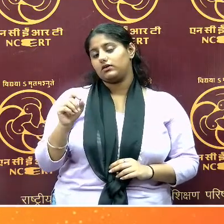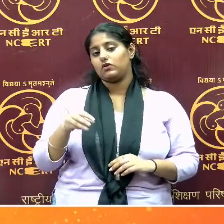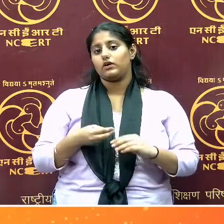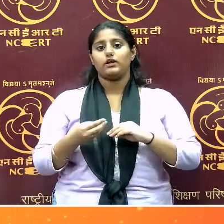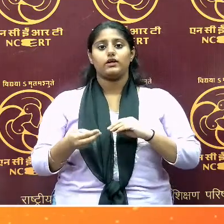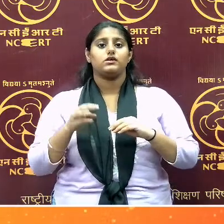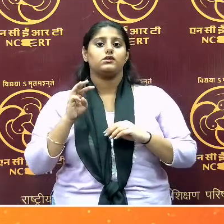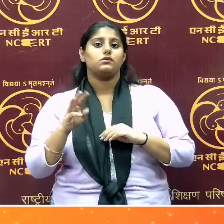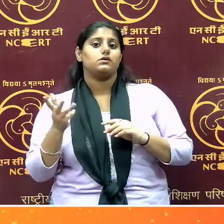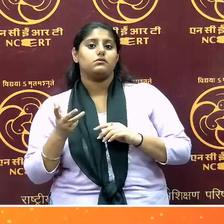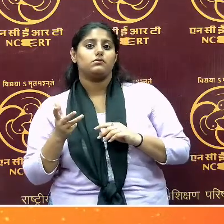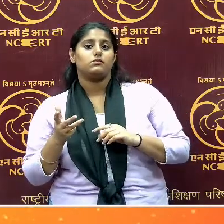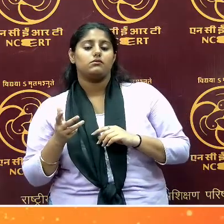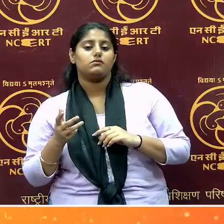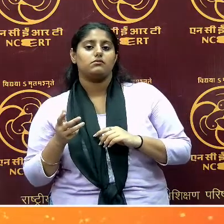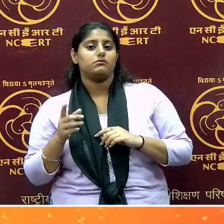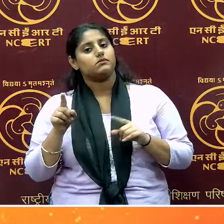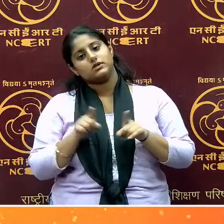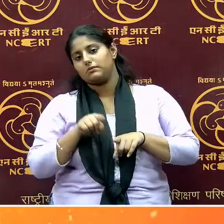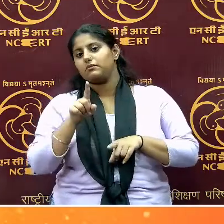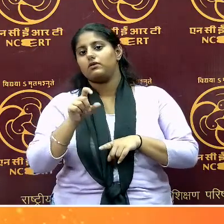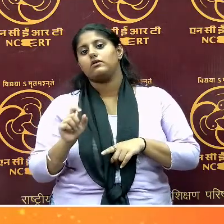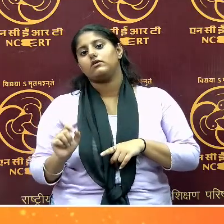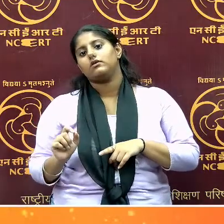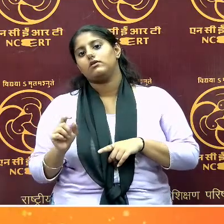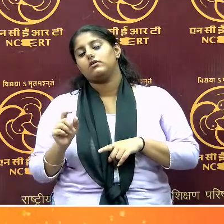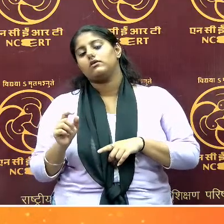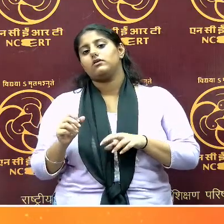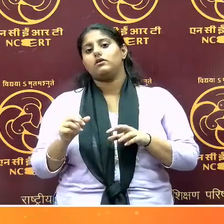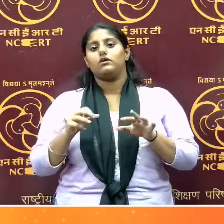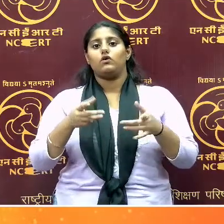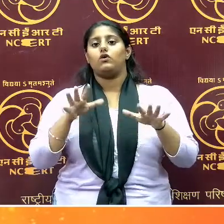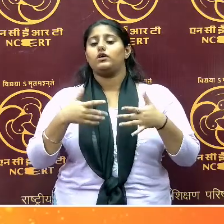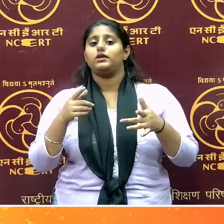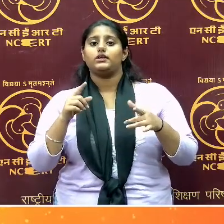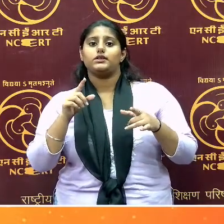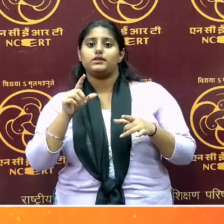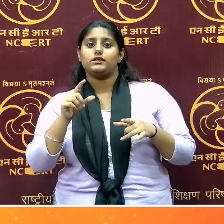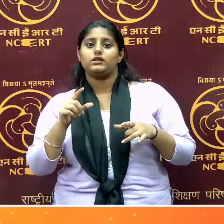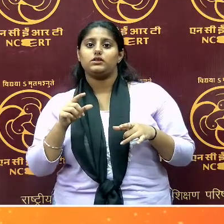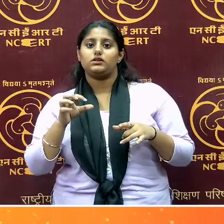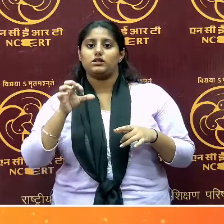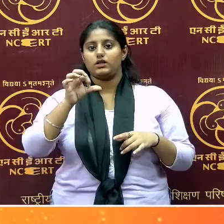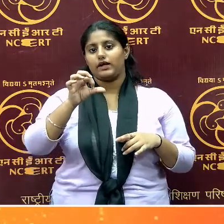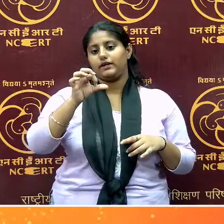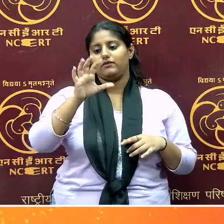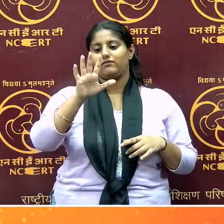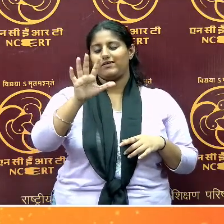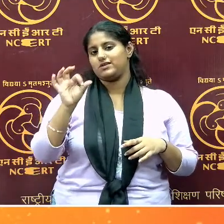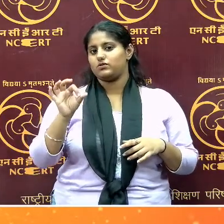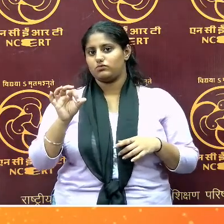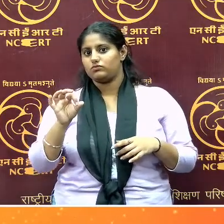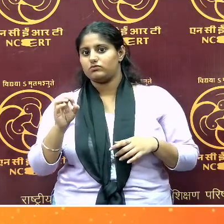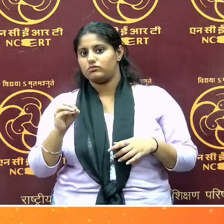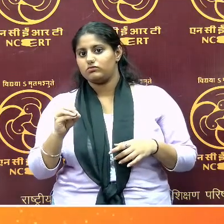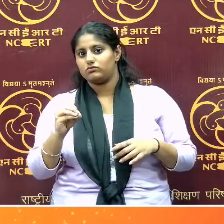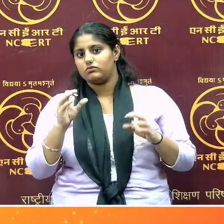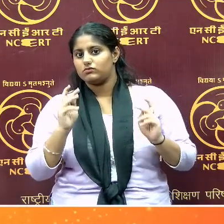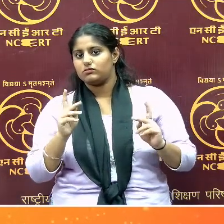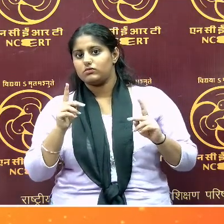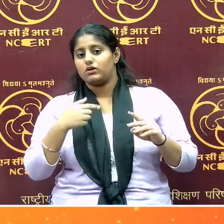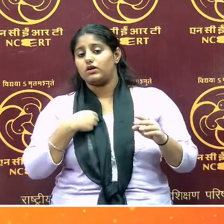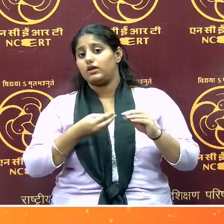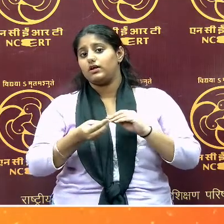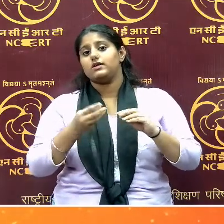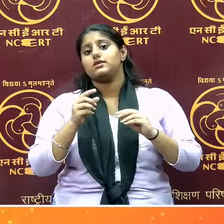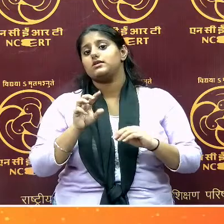is It will 100. also be 100. What about nearest 100 and nearest 1000? Let me take 950. What is the nearest